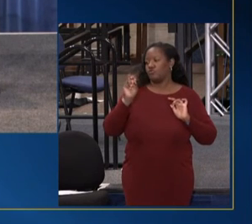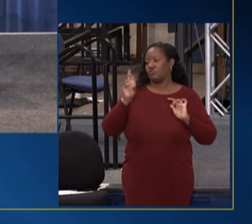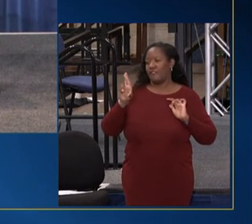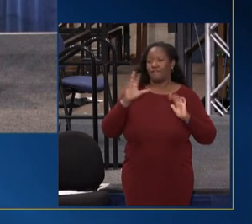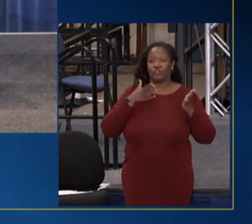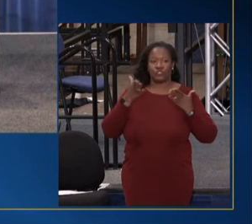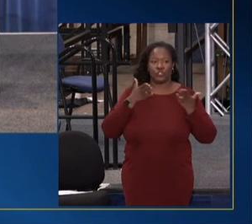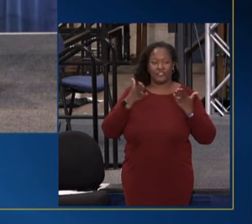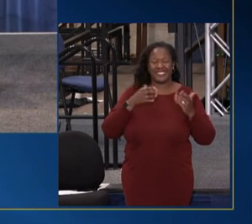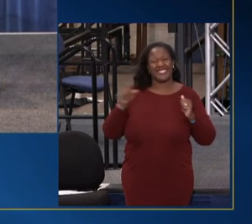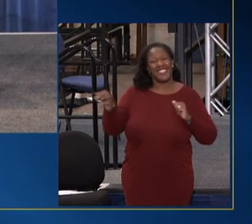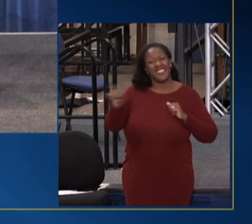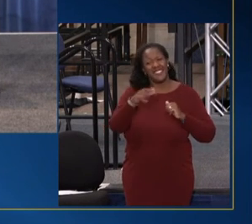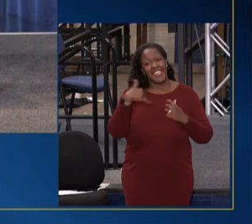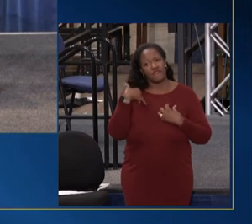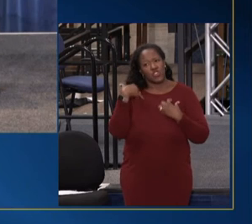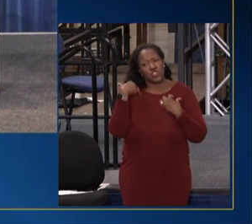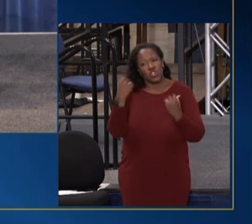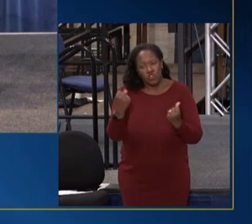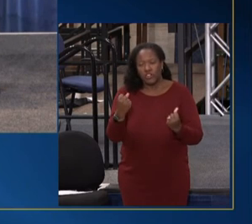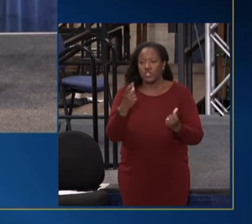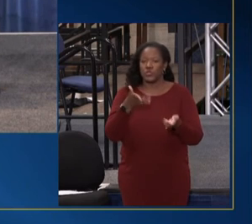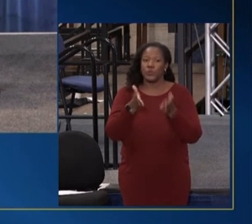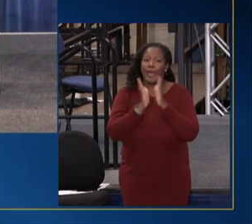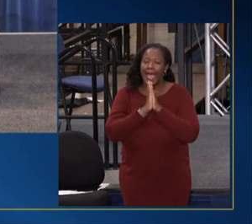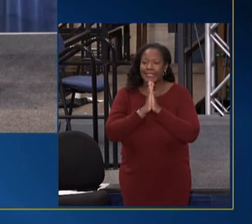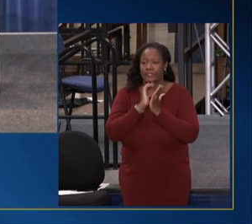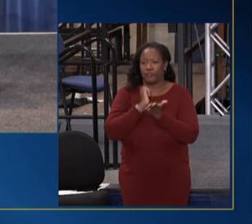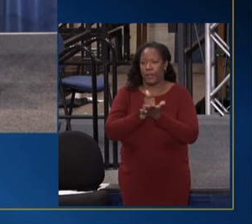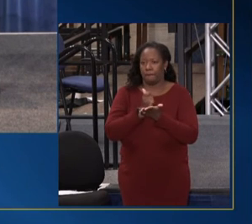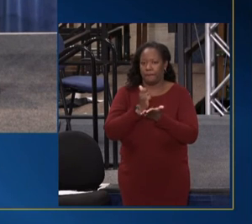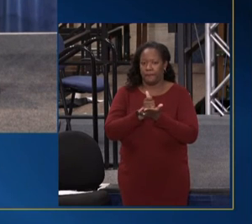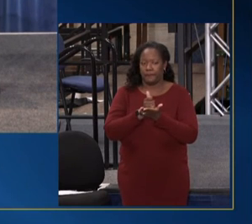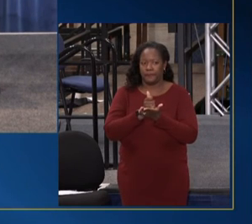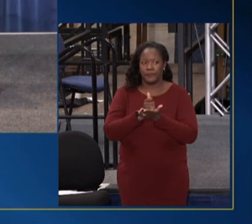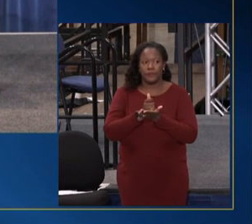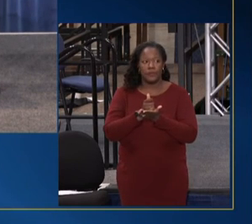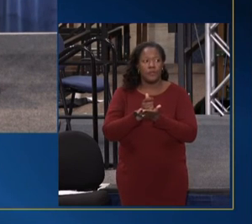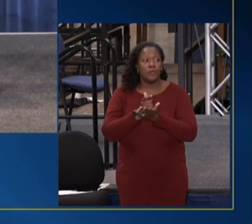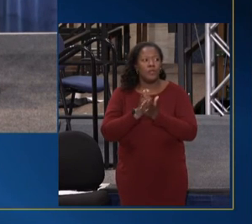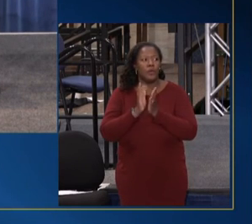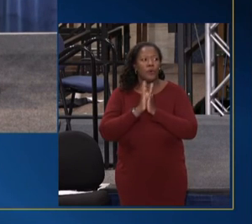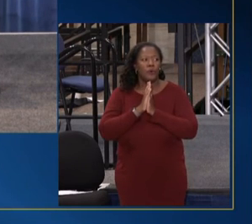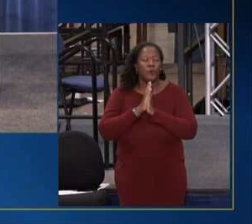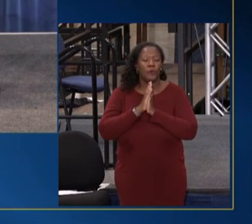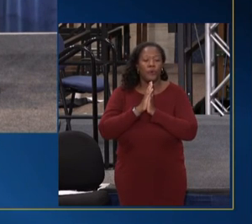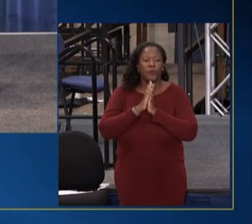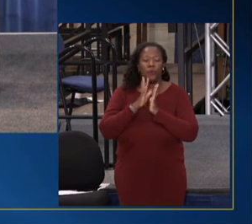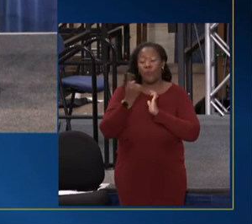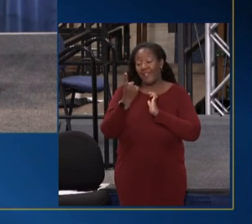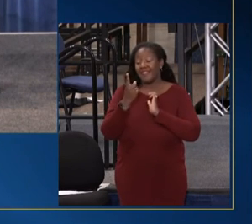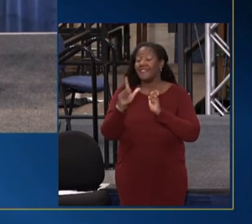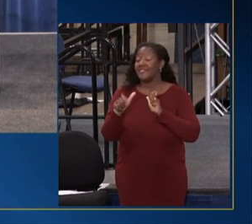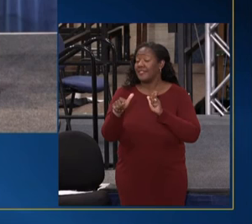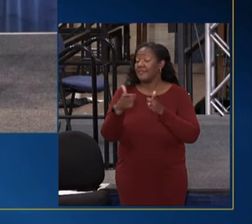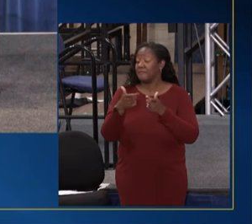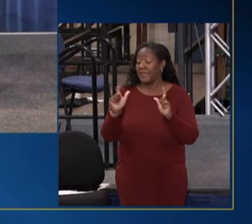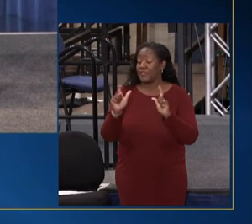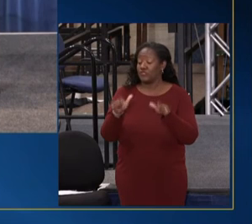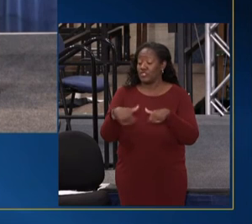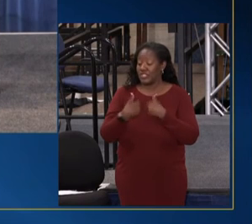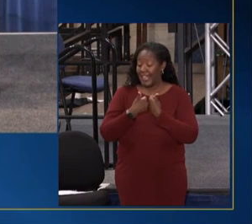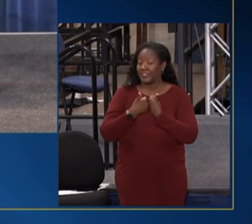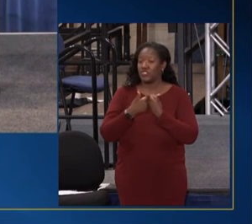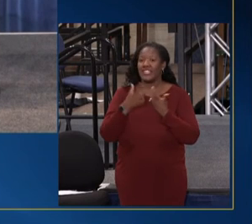because they have the courage to ask for help. We've danced around it a little bit today. One of the major challenges we face is still the